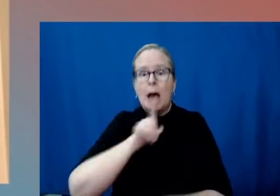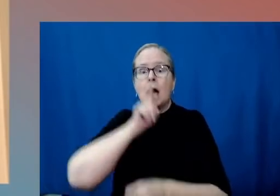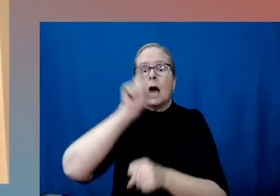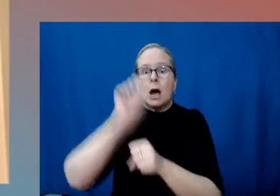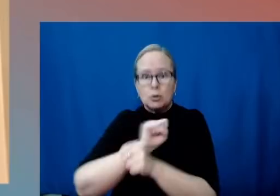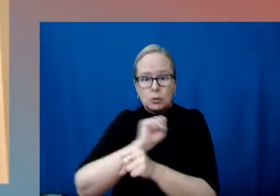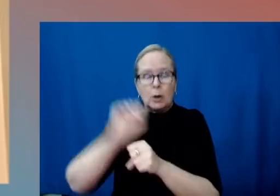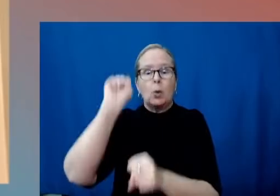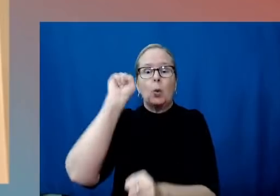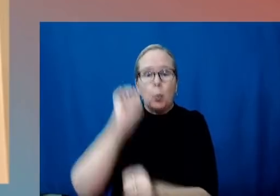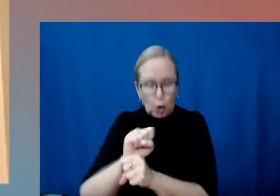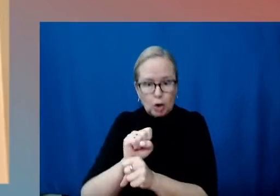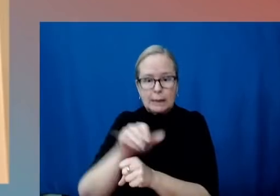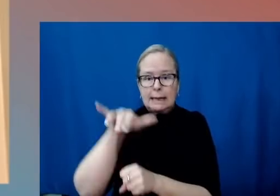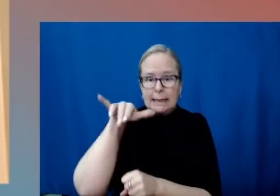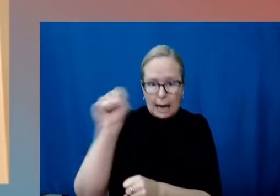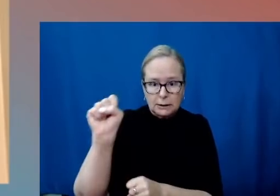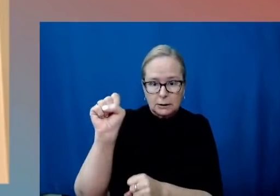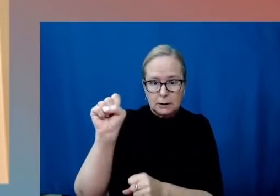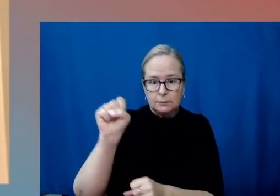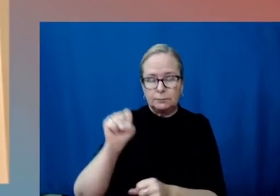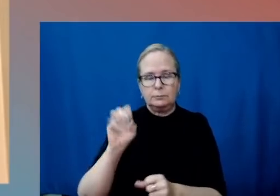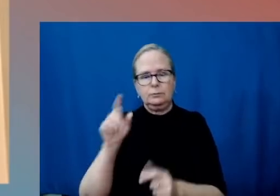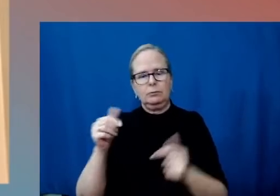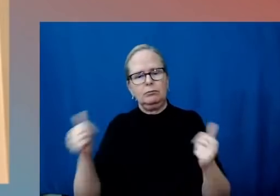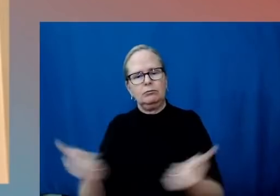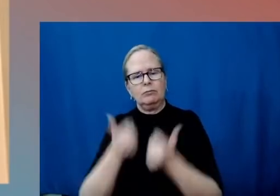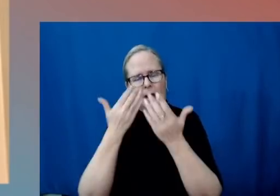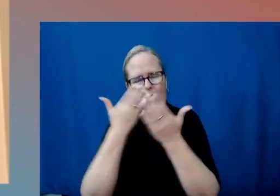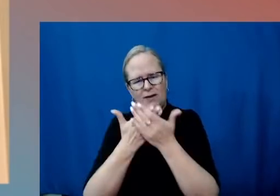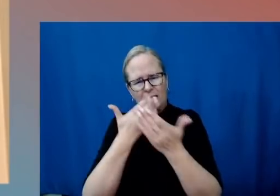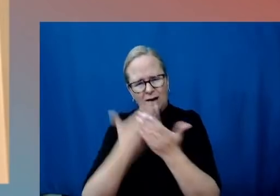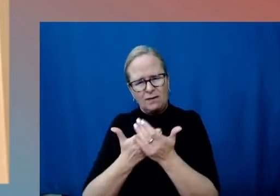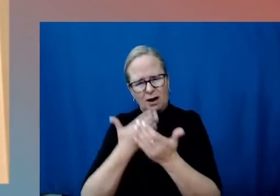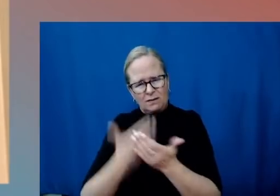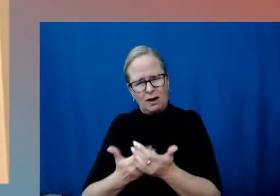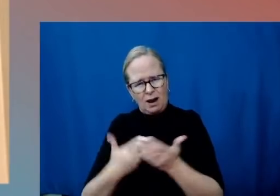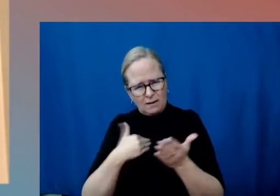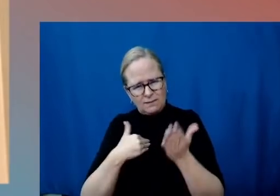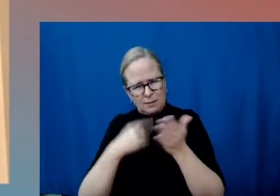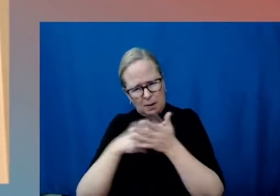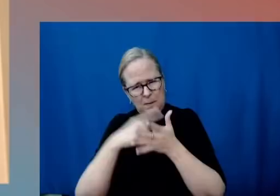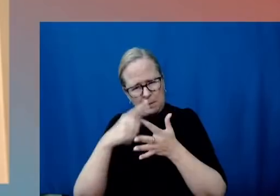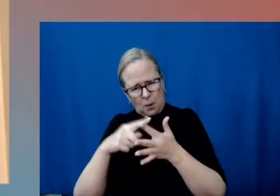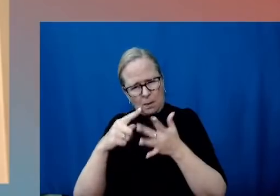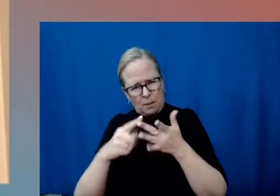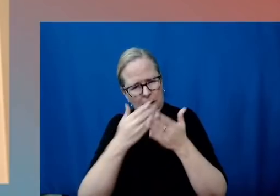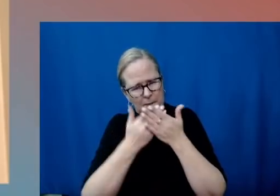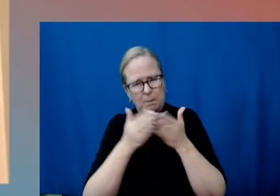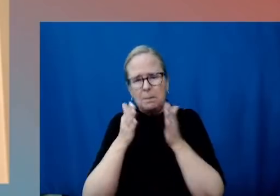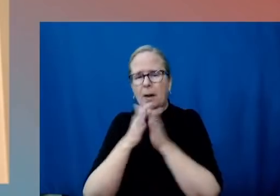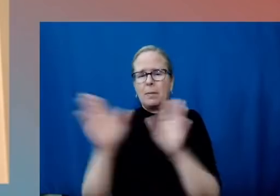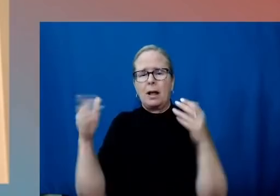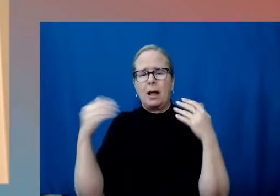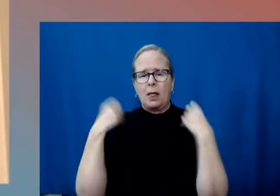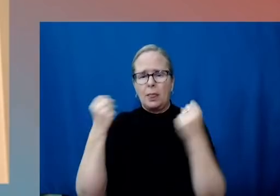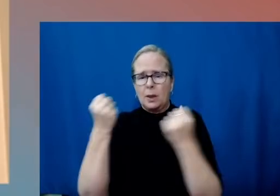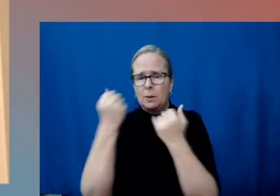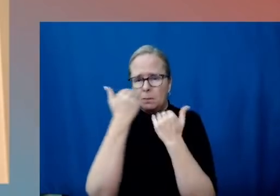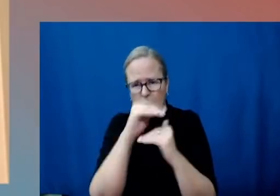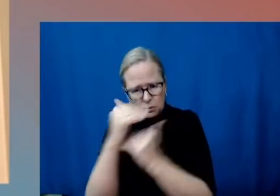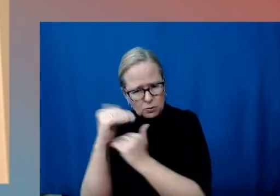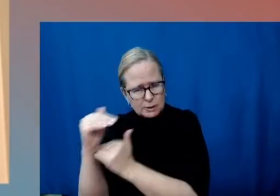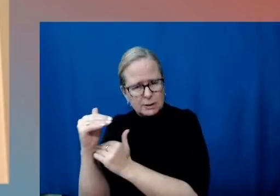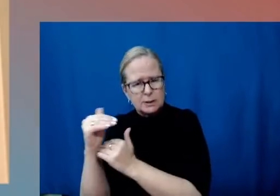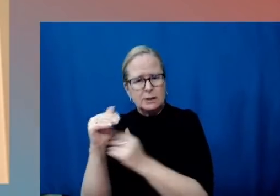have. So, but it's very there's tons of evidence that the public health measures and things like masking